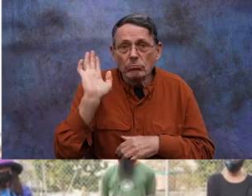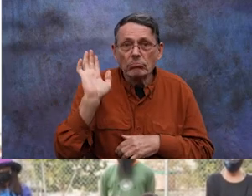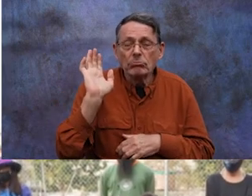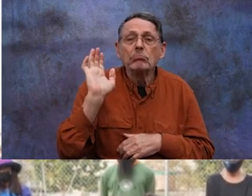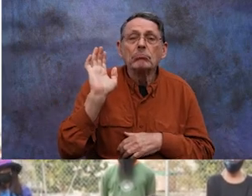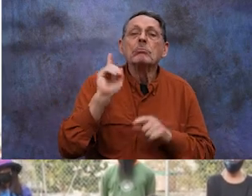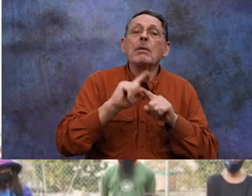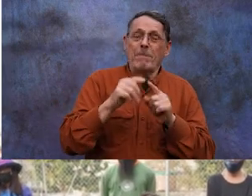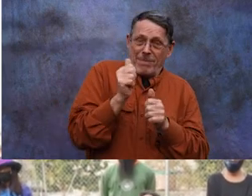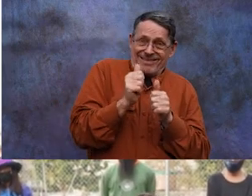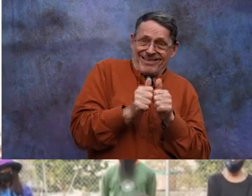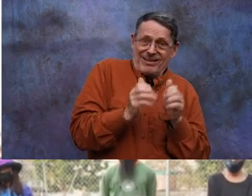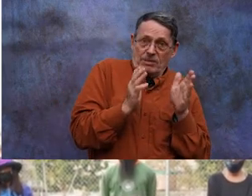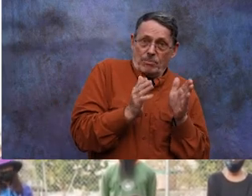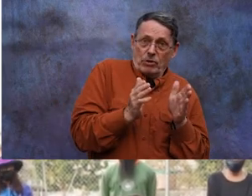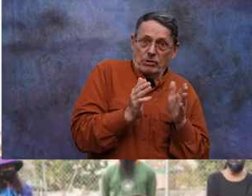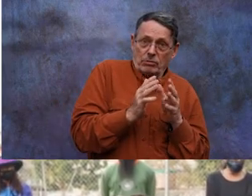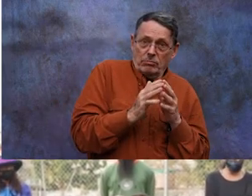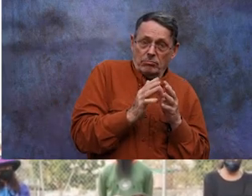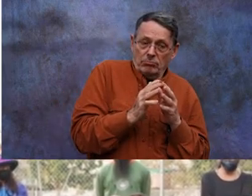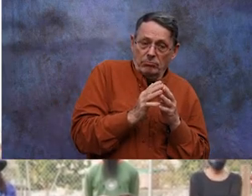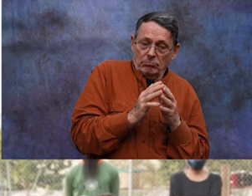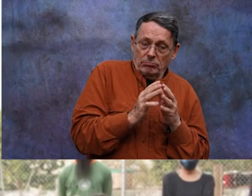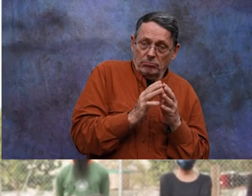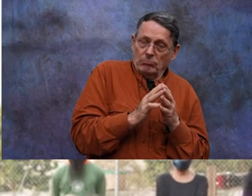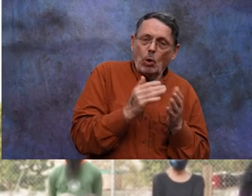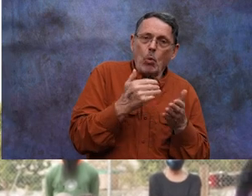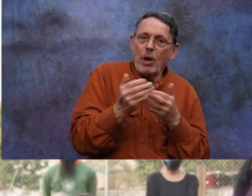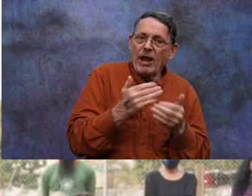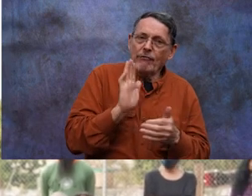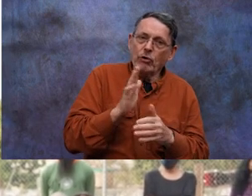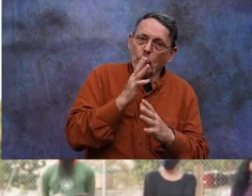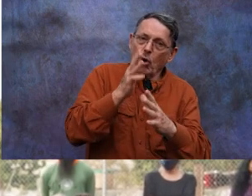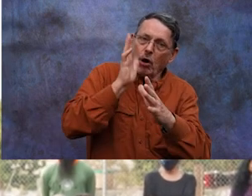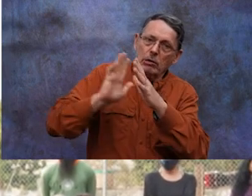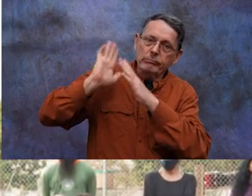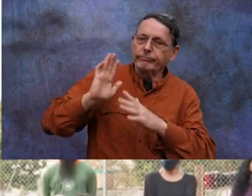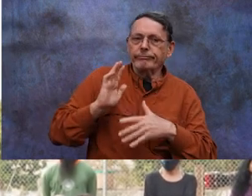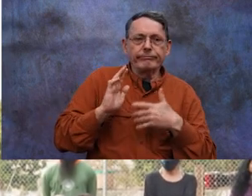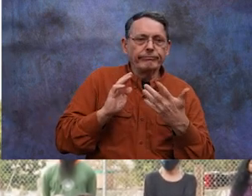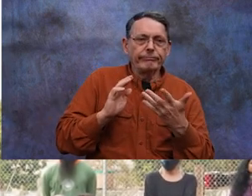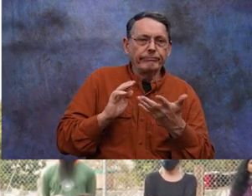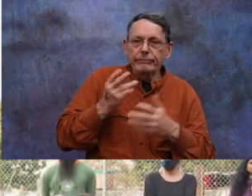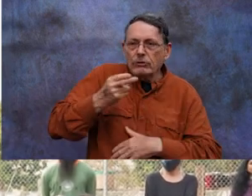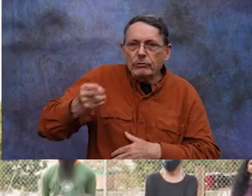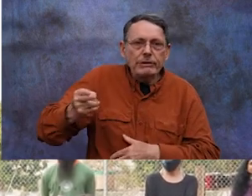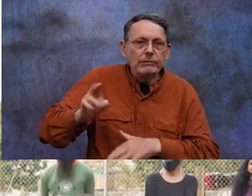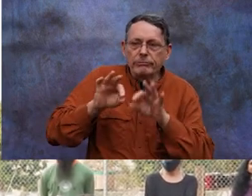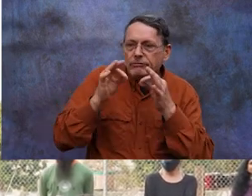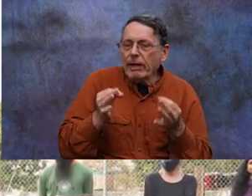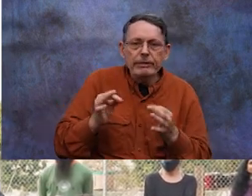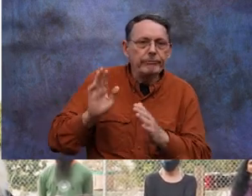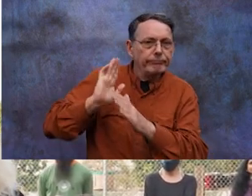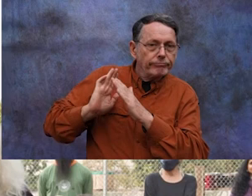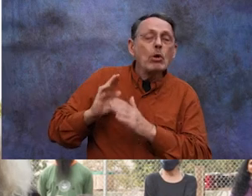But all of us, you know, whatever our heritage, our ancestry, we know there is